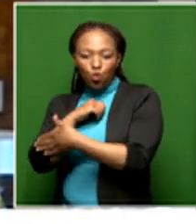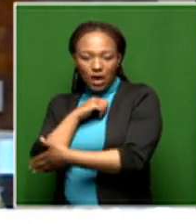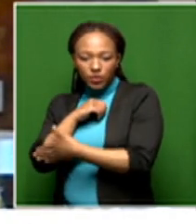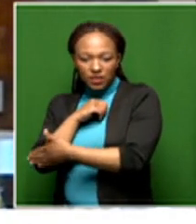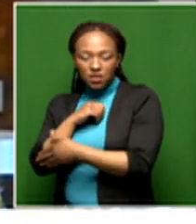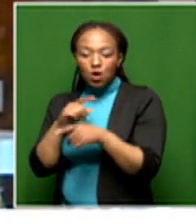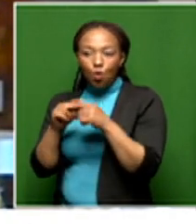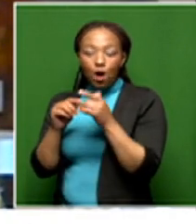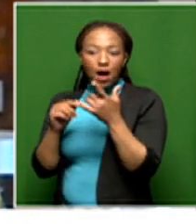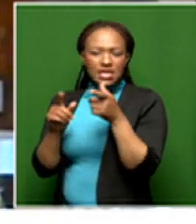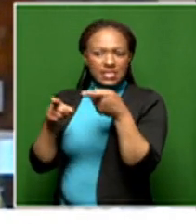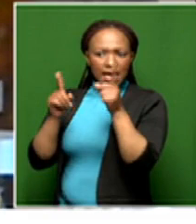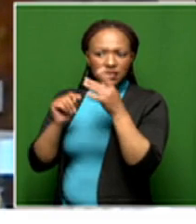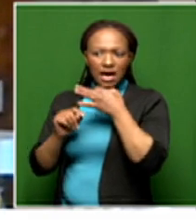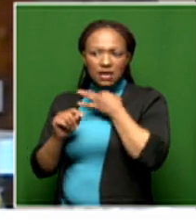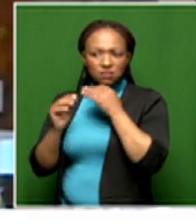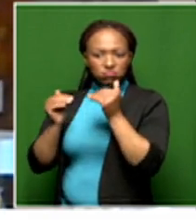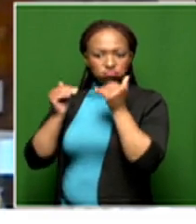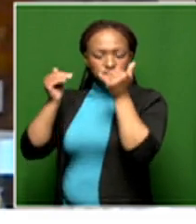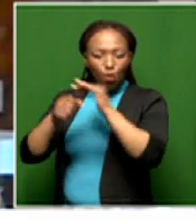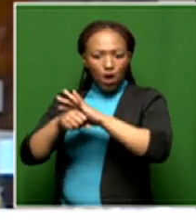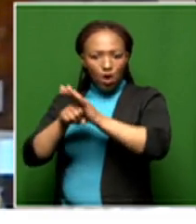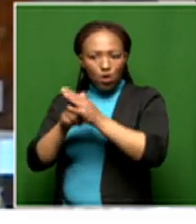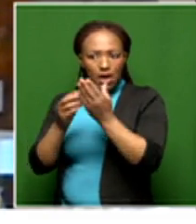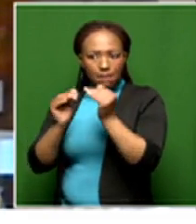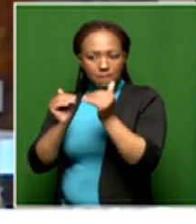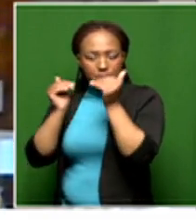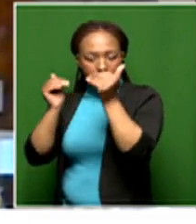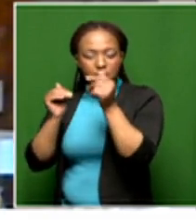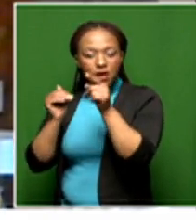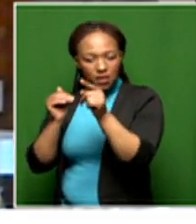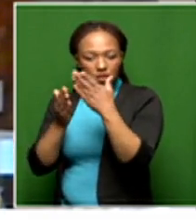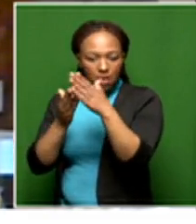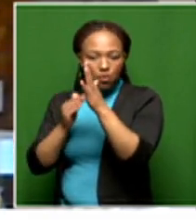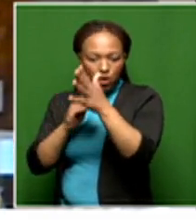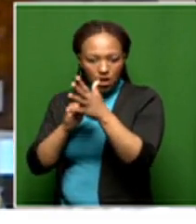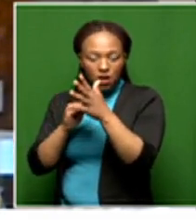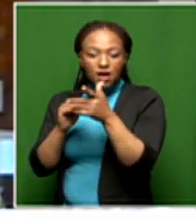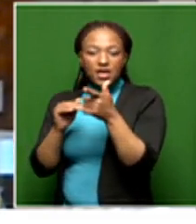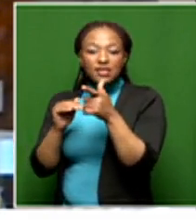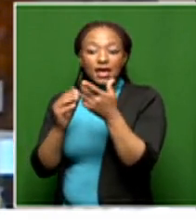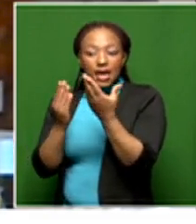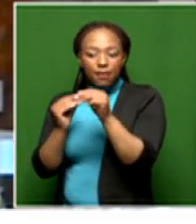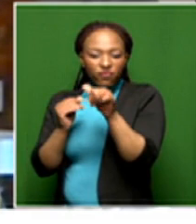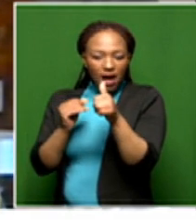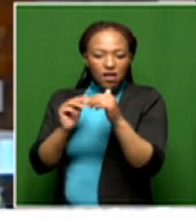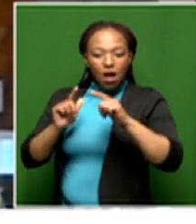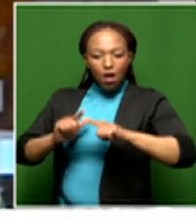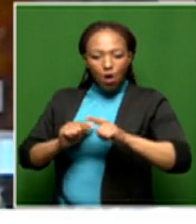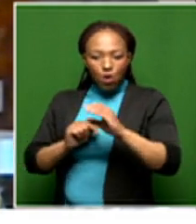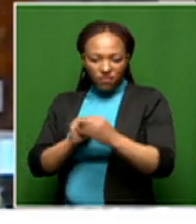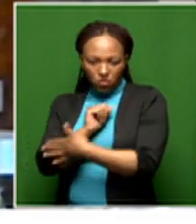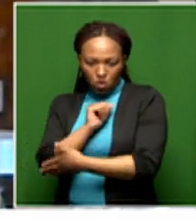those high-risk countries will have more stringent kind of criteria than the less risk countries there. We